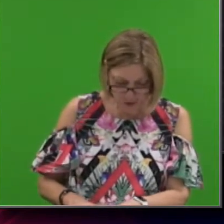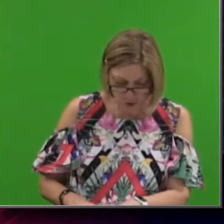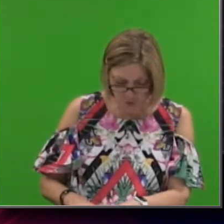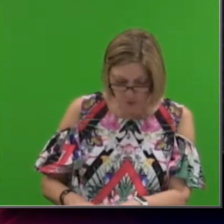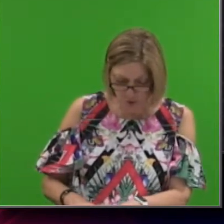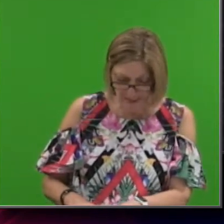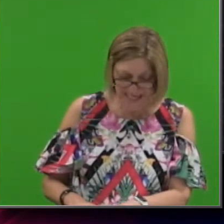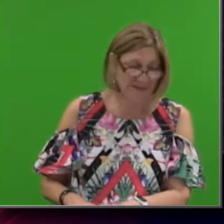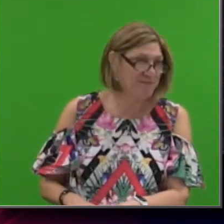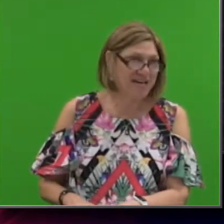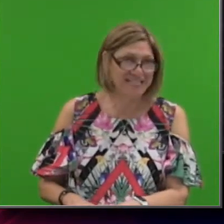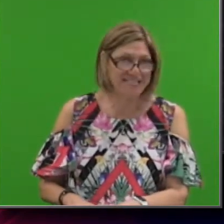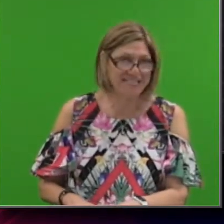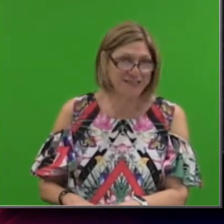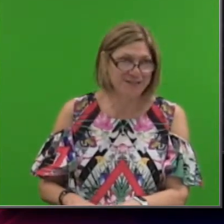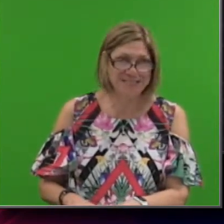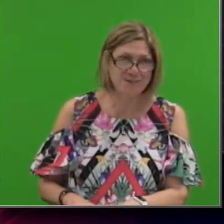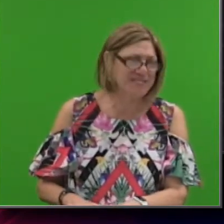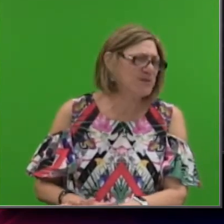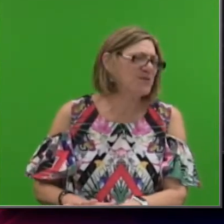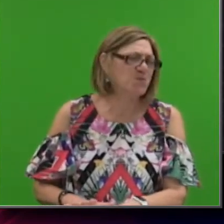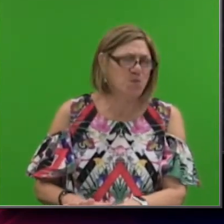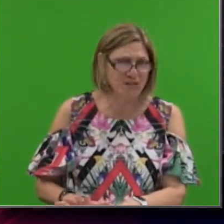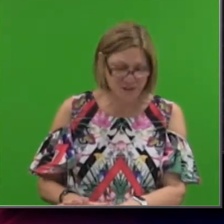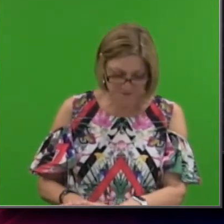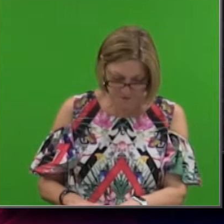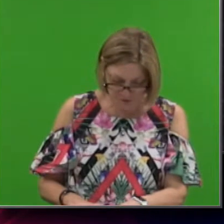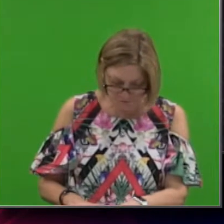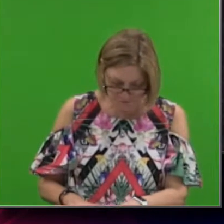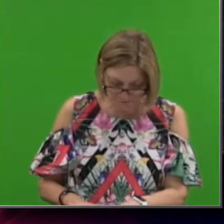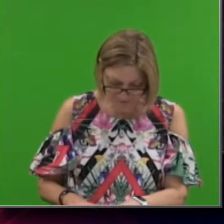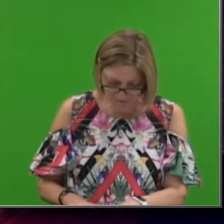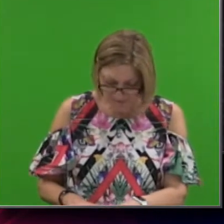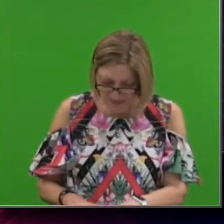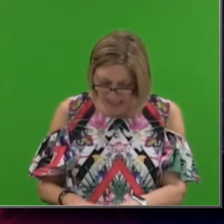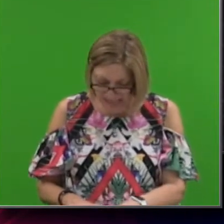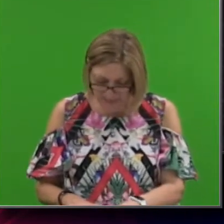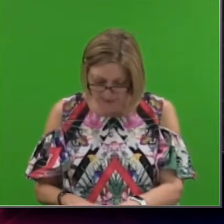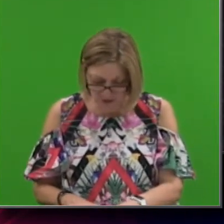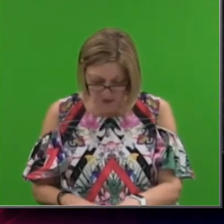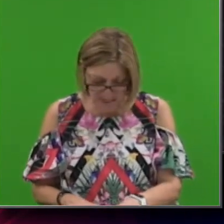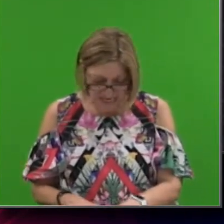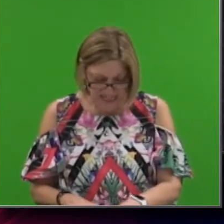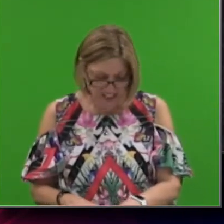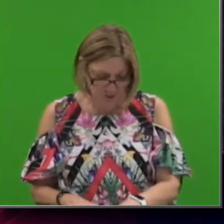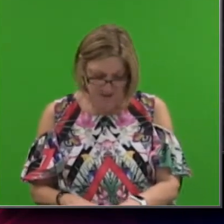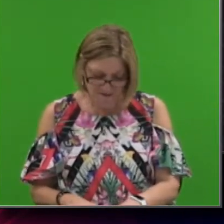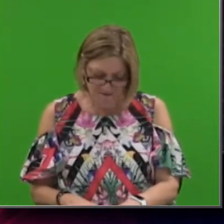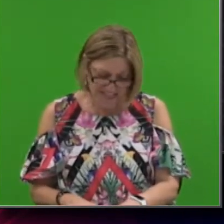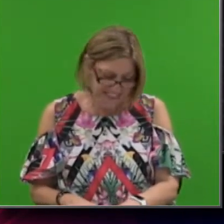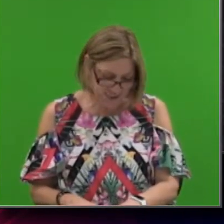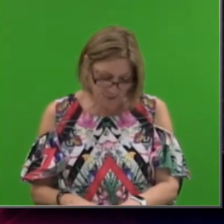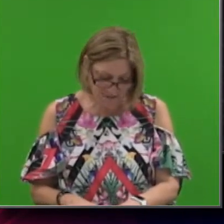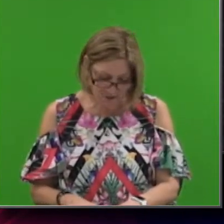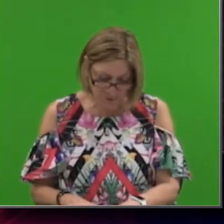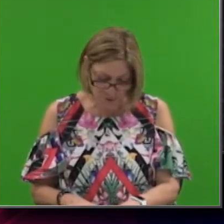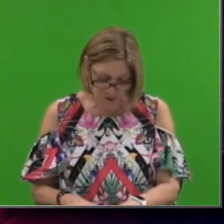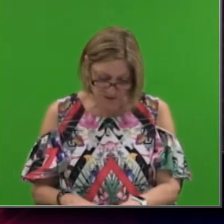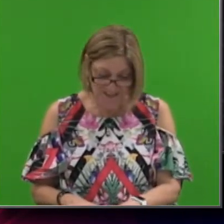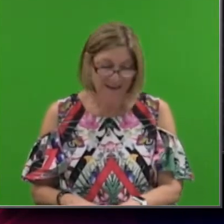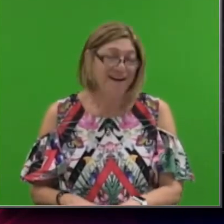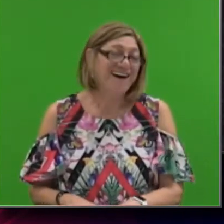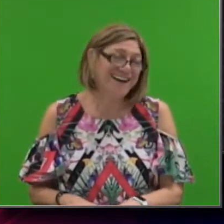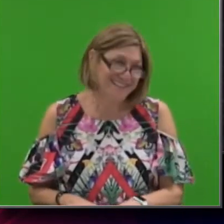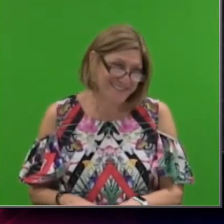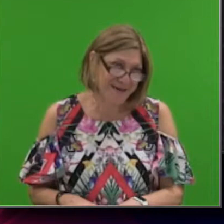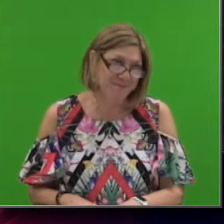is extraordinary, my dear." This means it was wonderful. "I am certain that you are the finest weaver in the